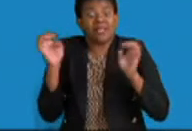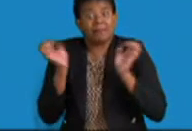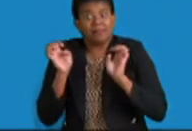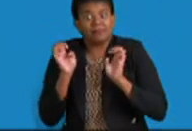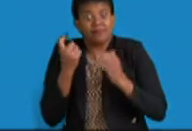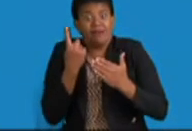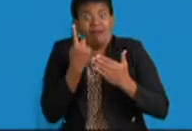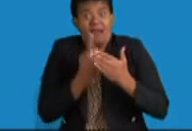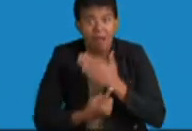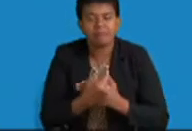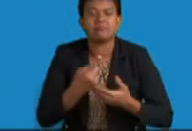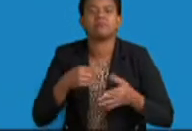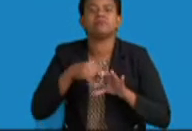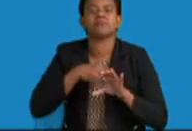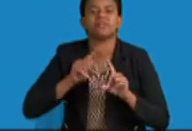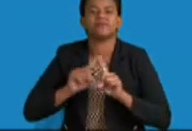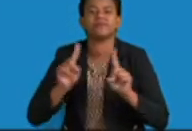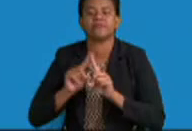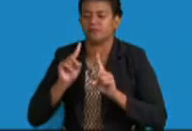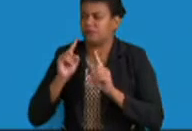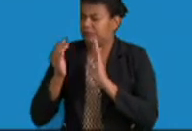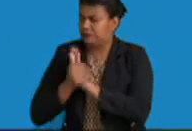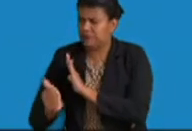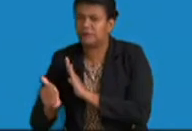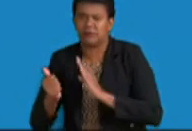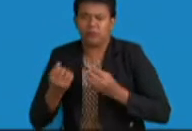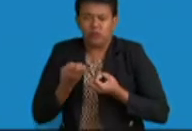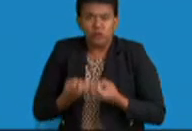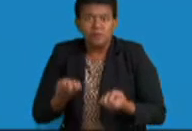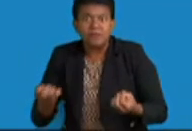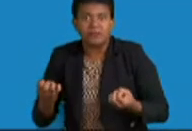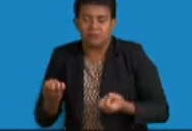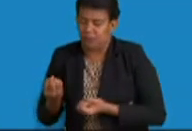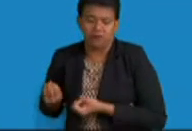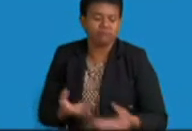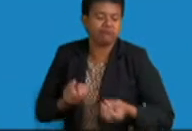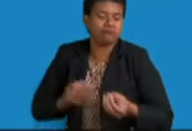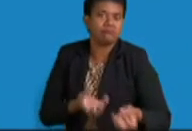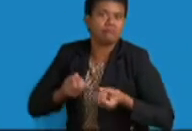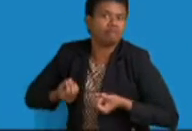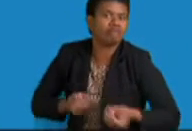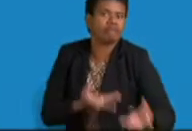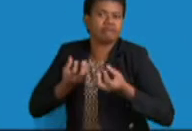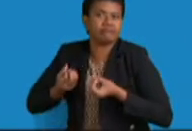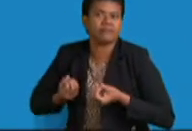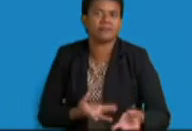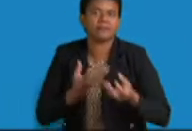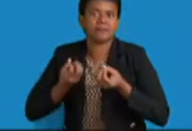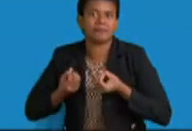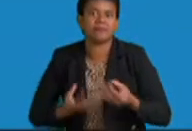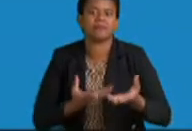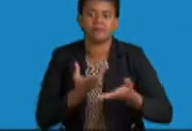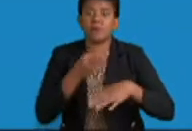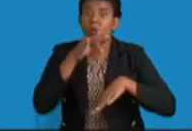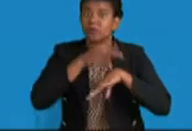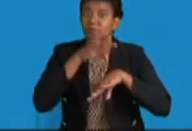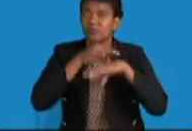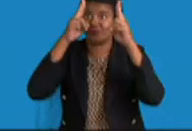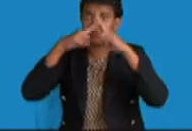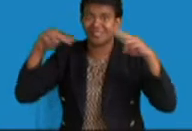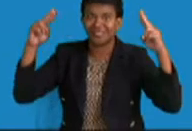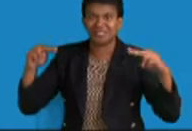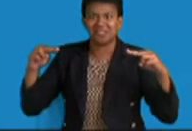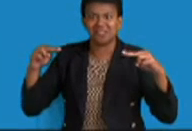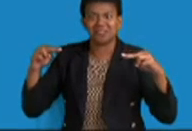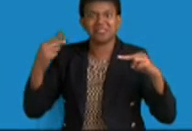engineers, respondents, and equipment, such as mobile hospitals, mobile desalination plants, and power tools